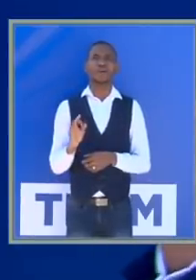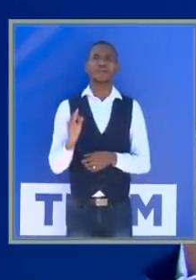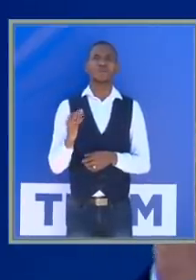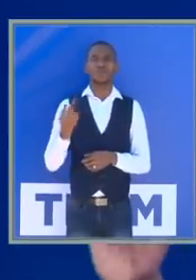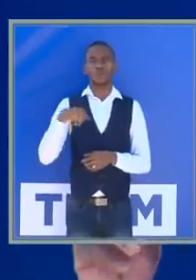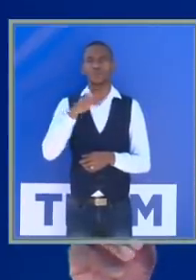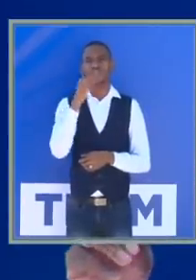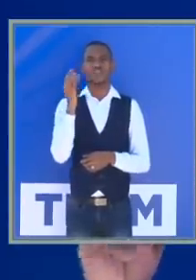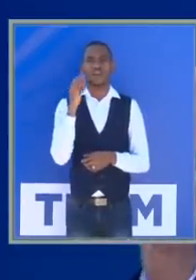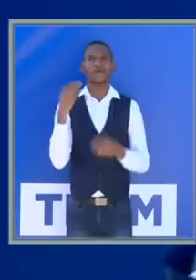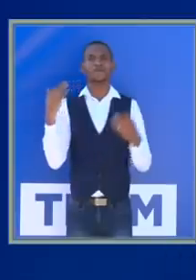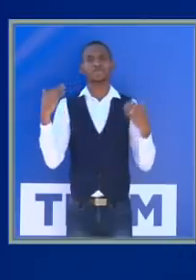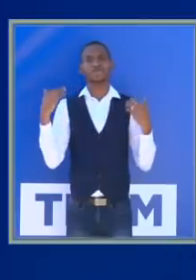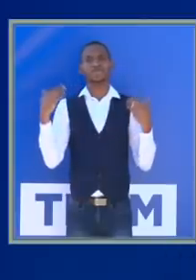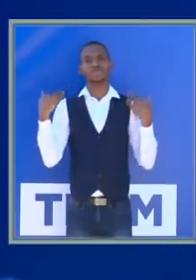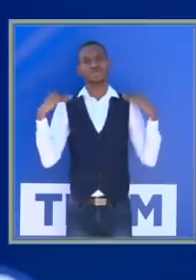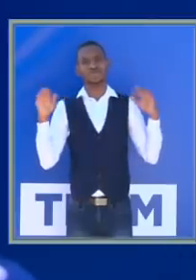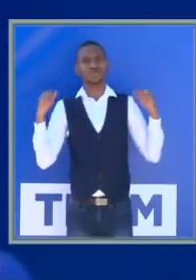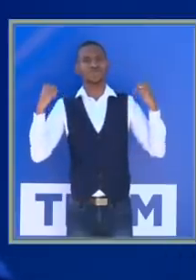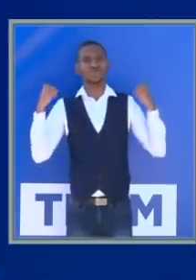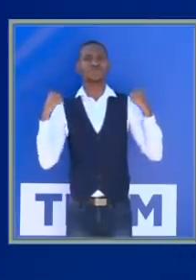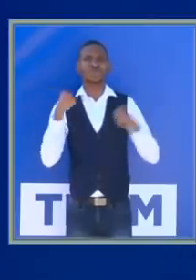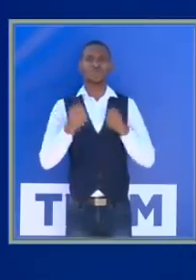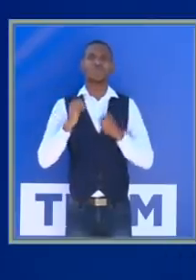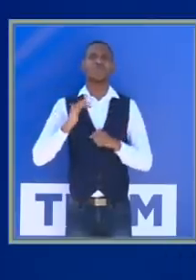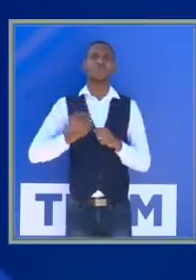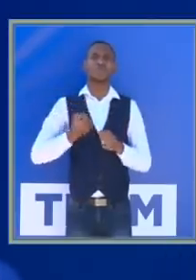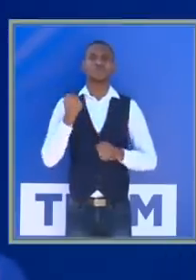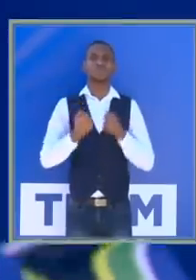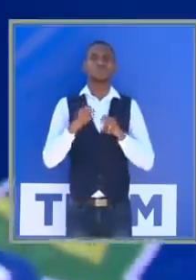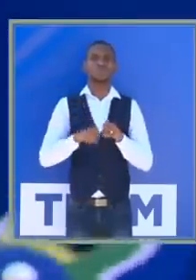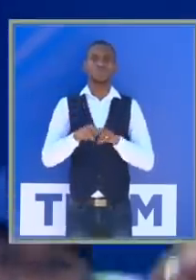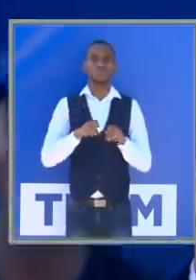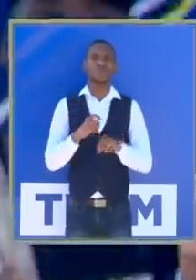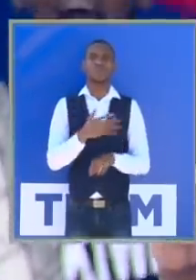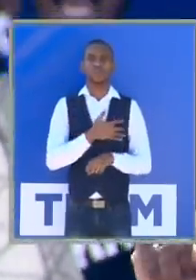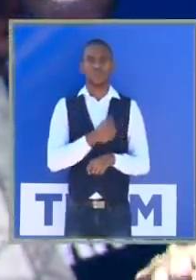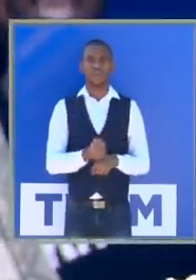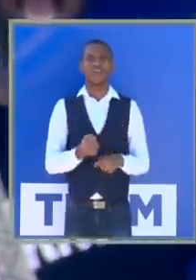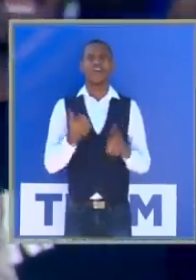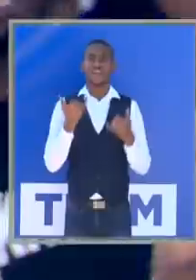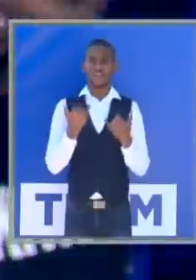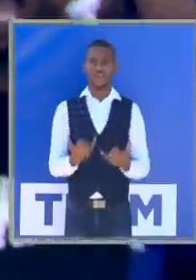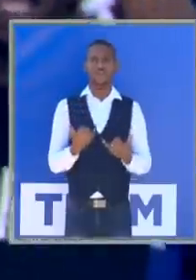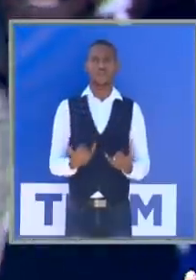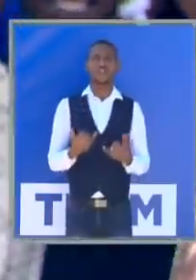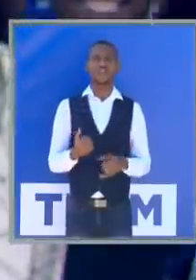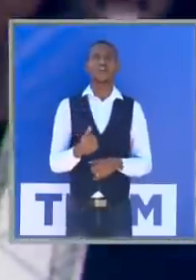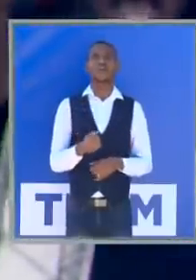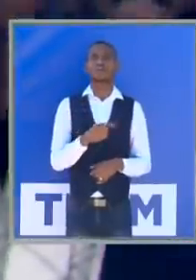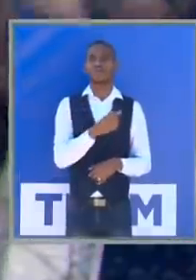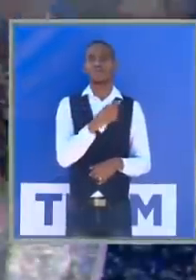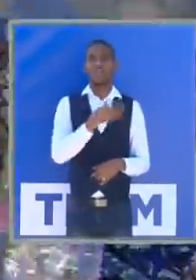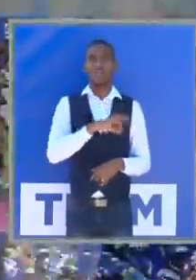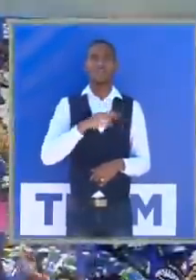Caster Semenya who ran a race, was brave, and now today, girls